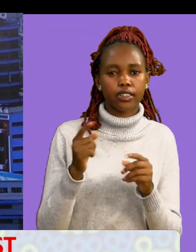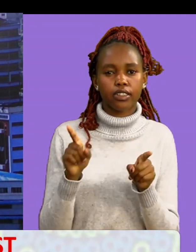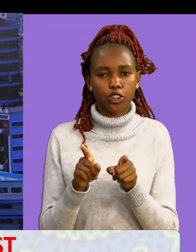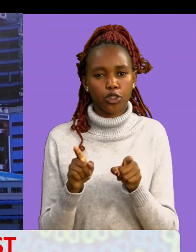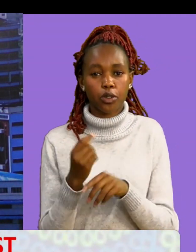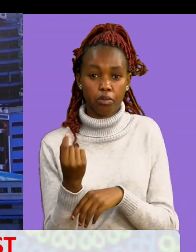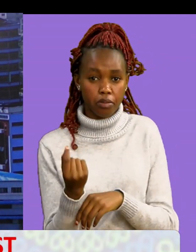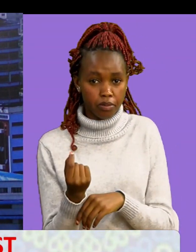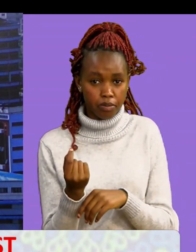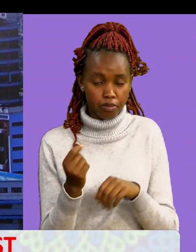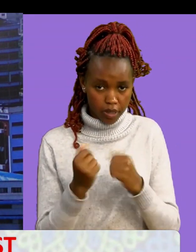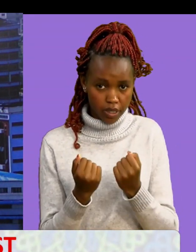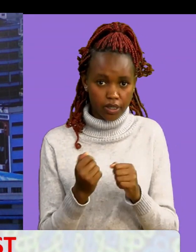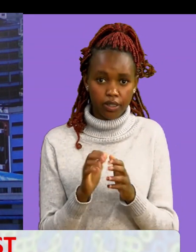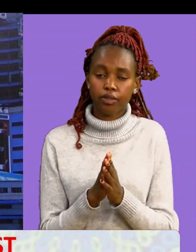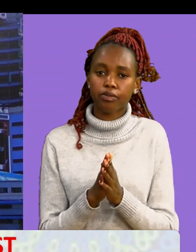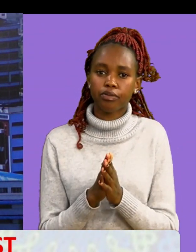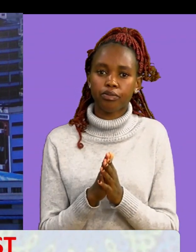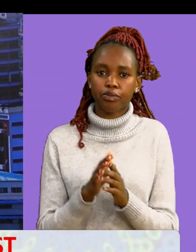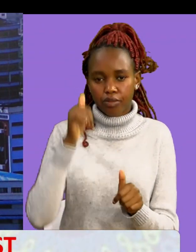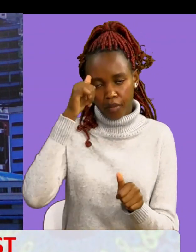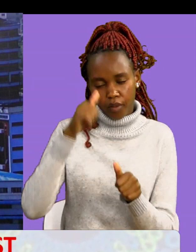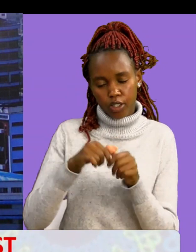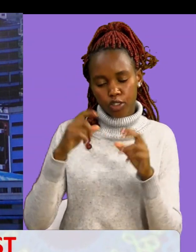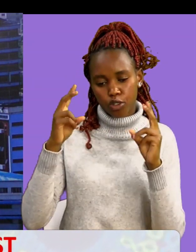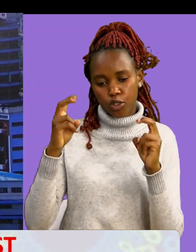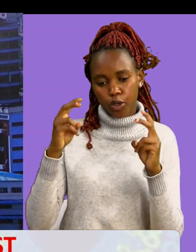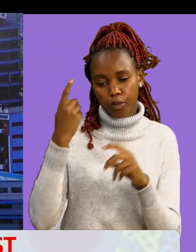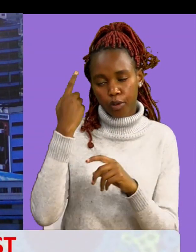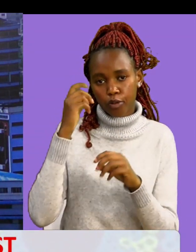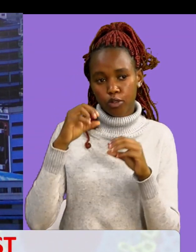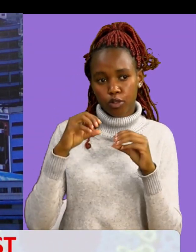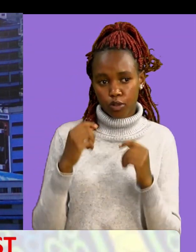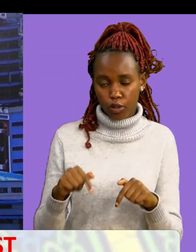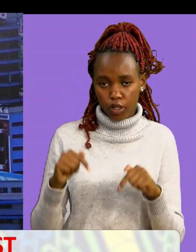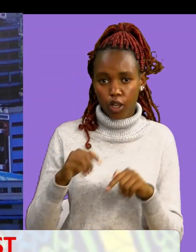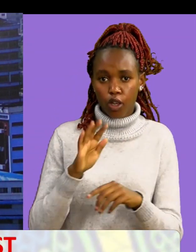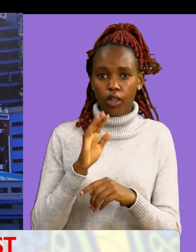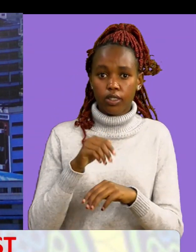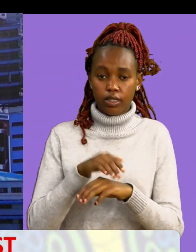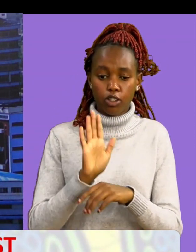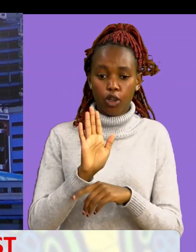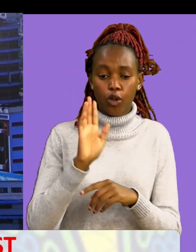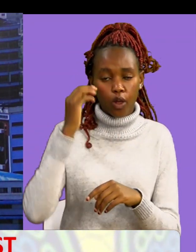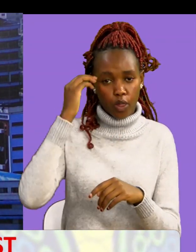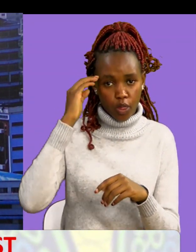gani, do you resonate with the topics of today? Tuambie your thoughts and opinions on the same